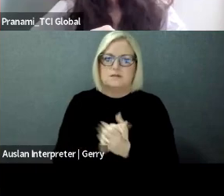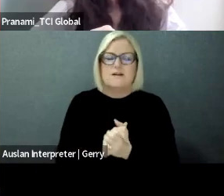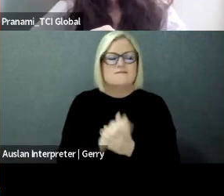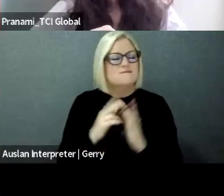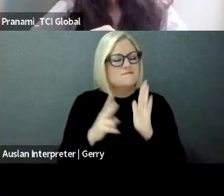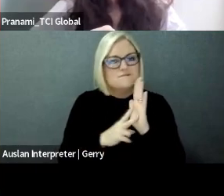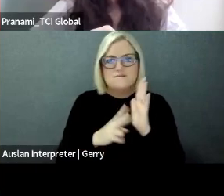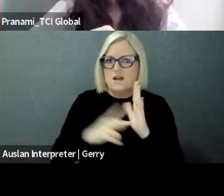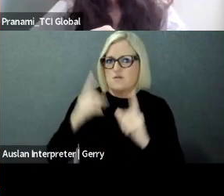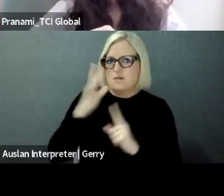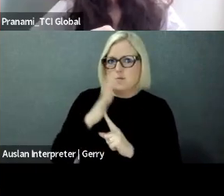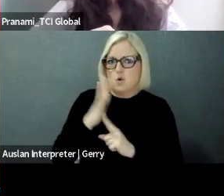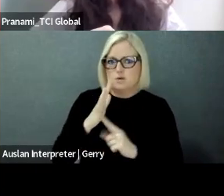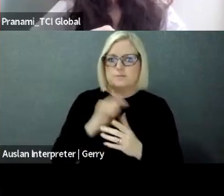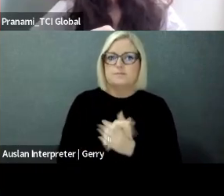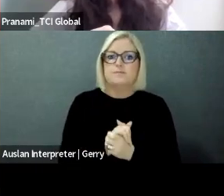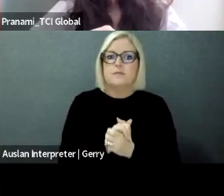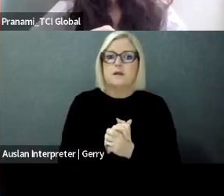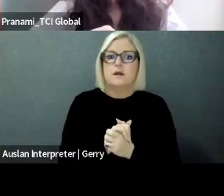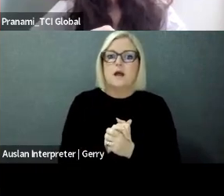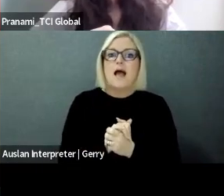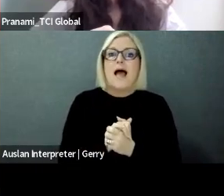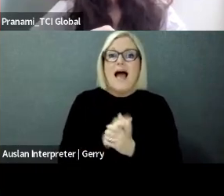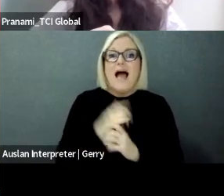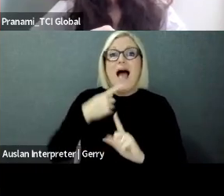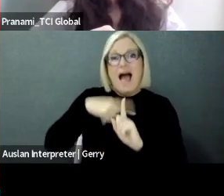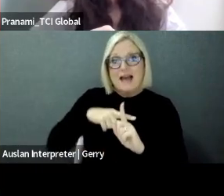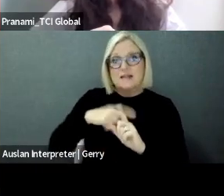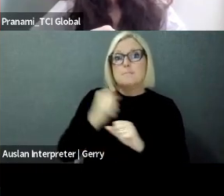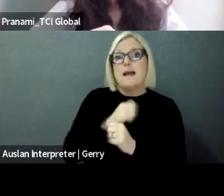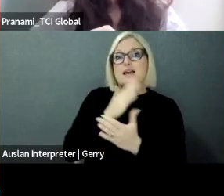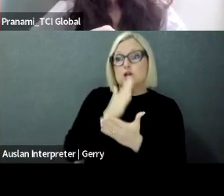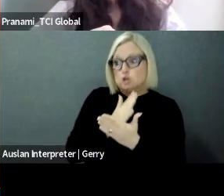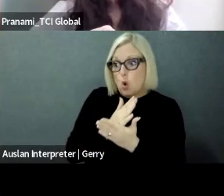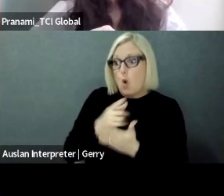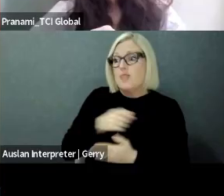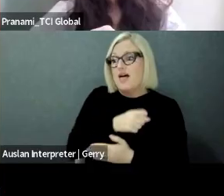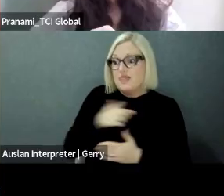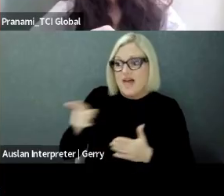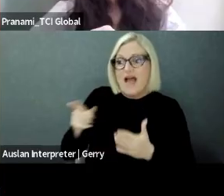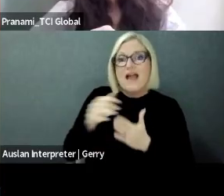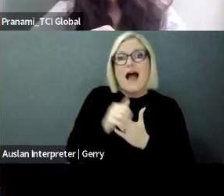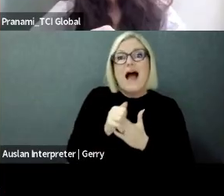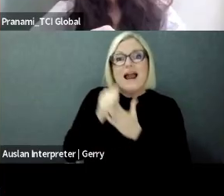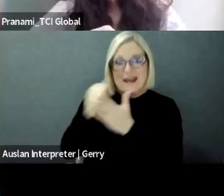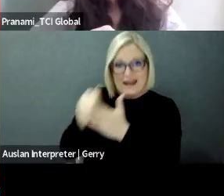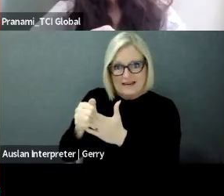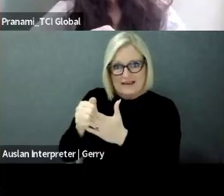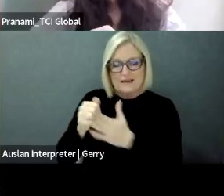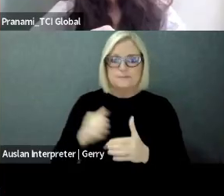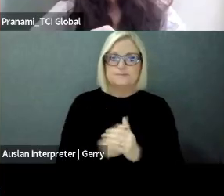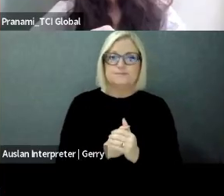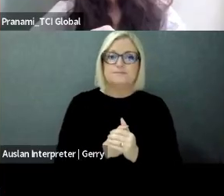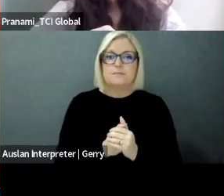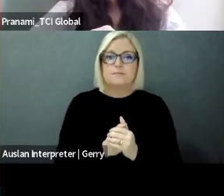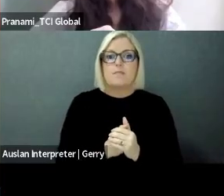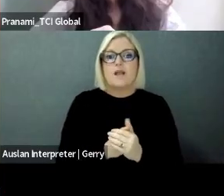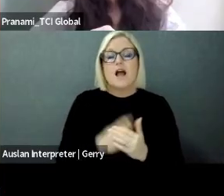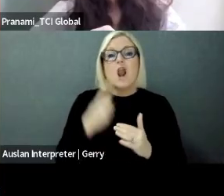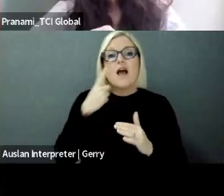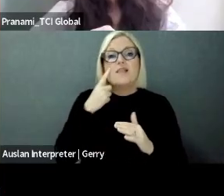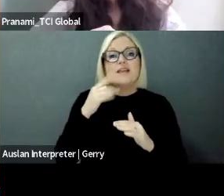And situating OPDs in leadership of those models is really critical. When you're thinking about